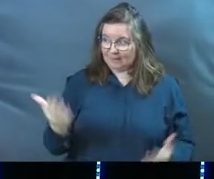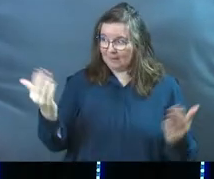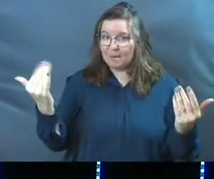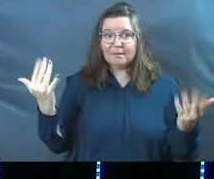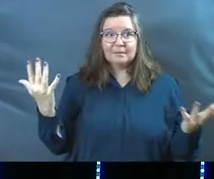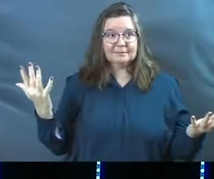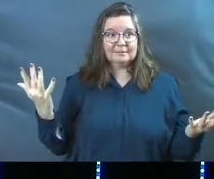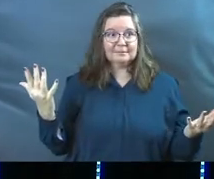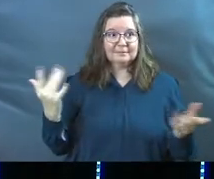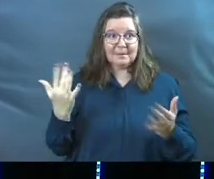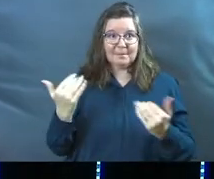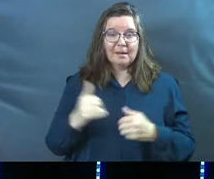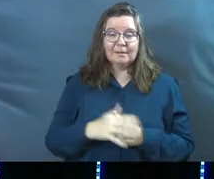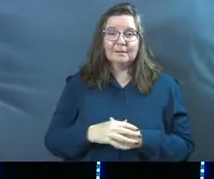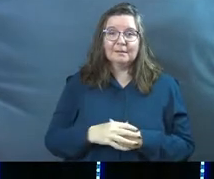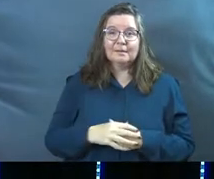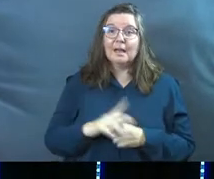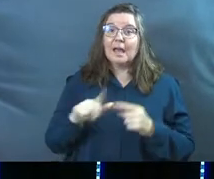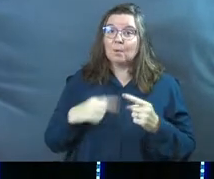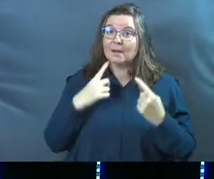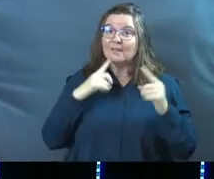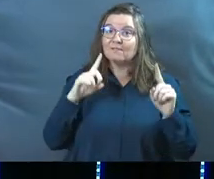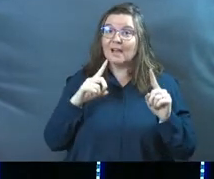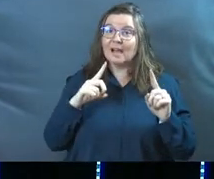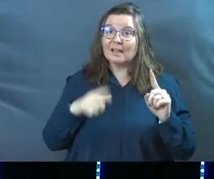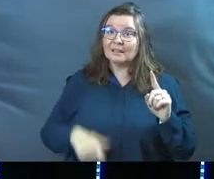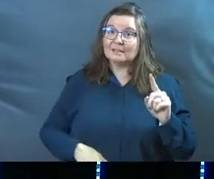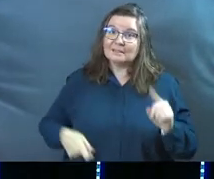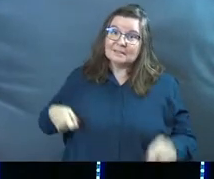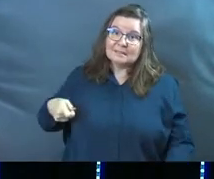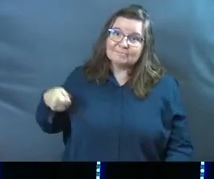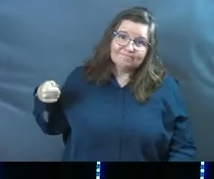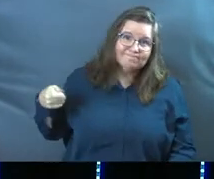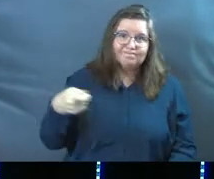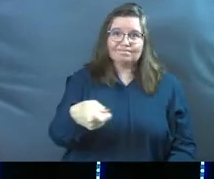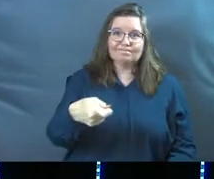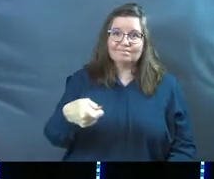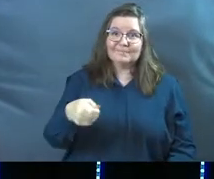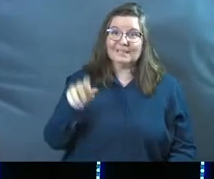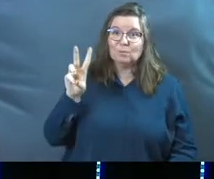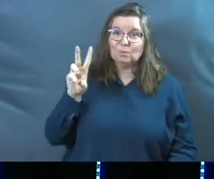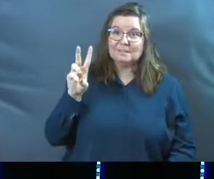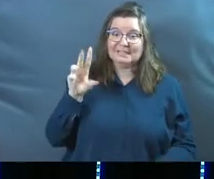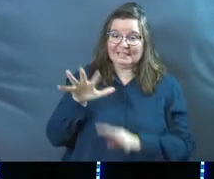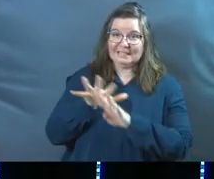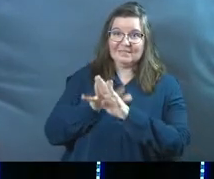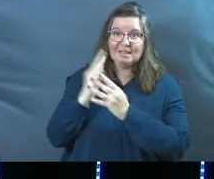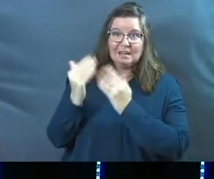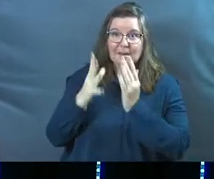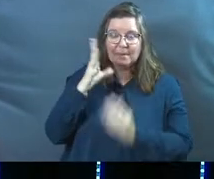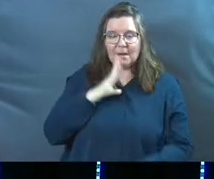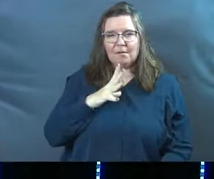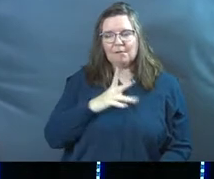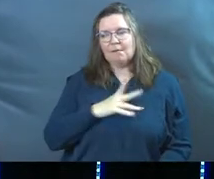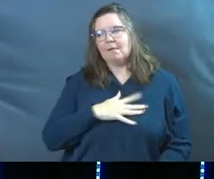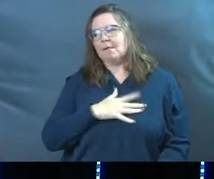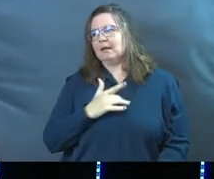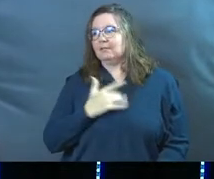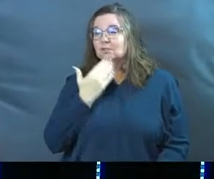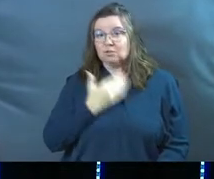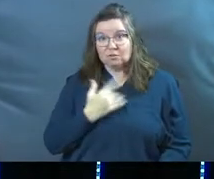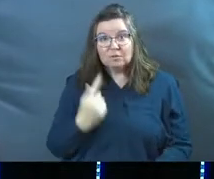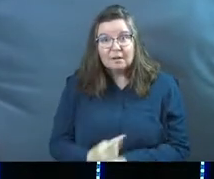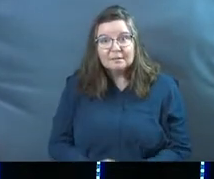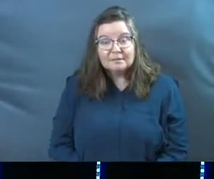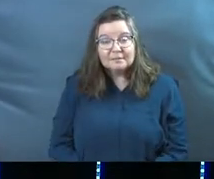on, come on. And when he finally sticks his sword into the six-fingered man, feels so good,